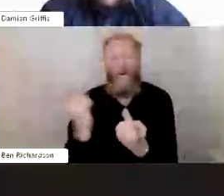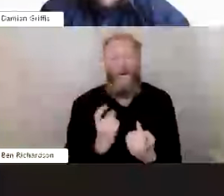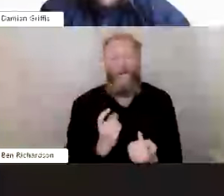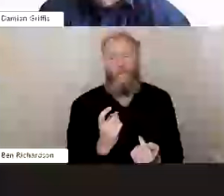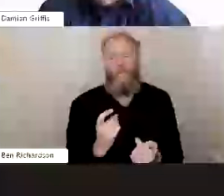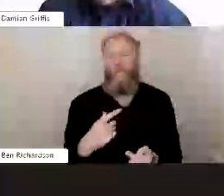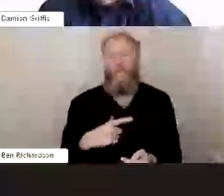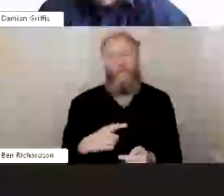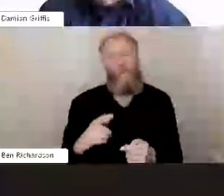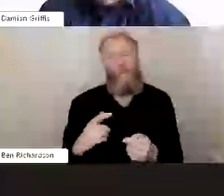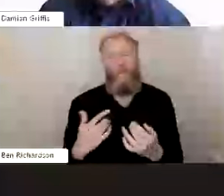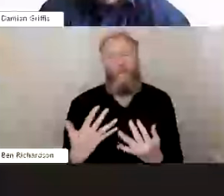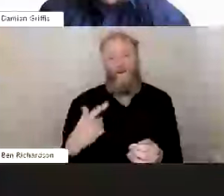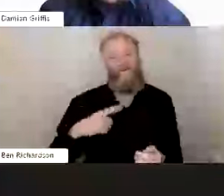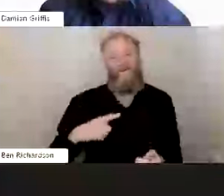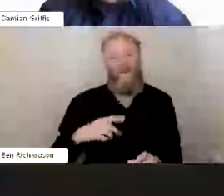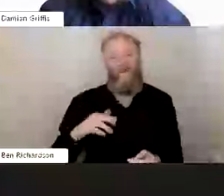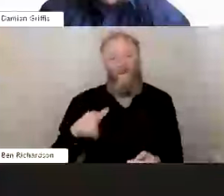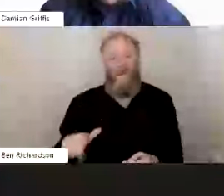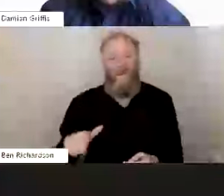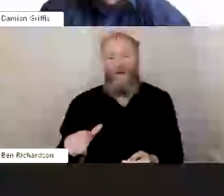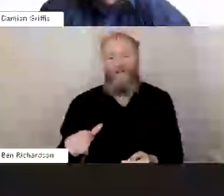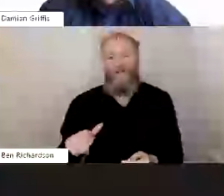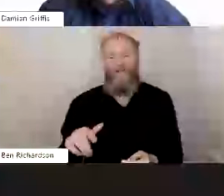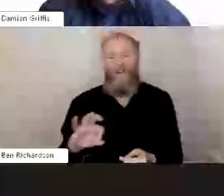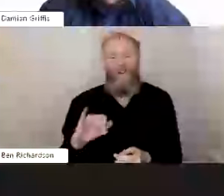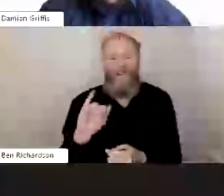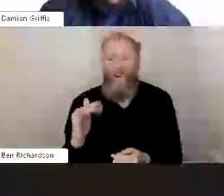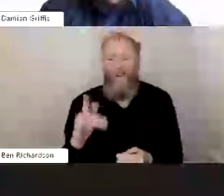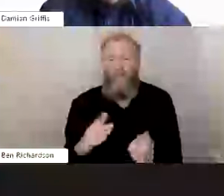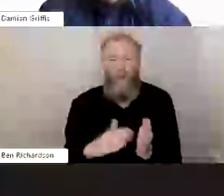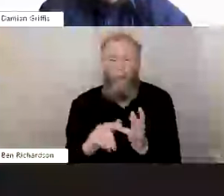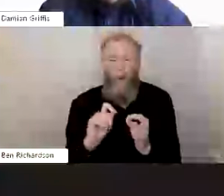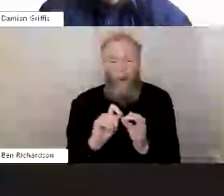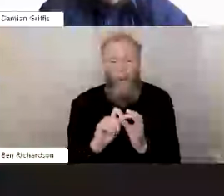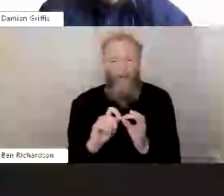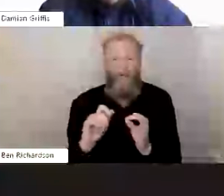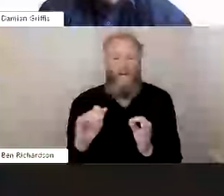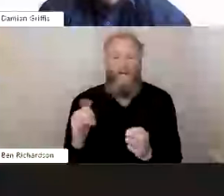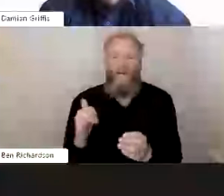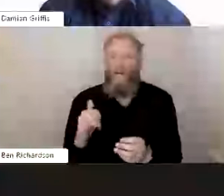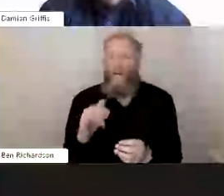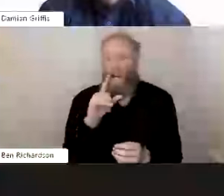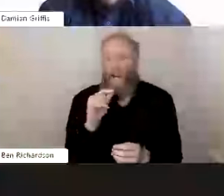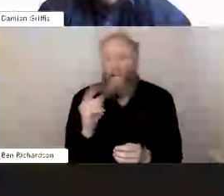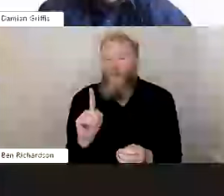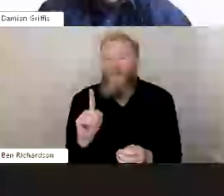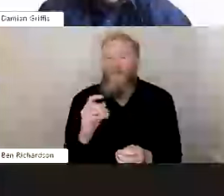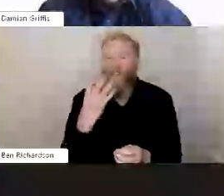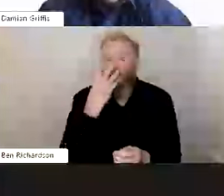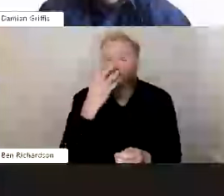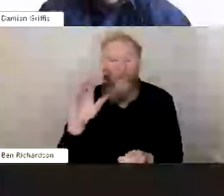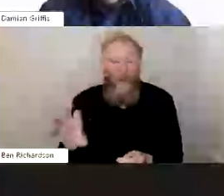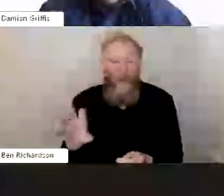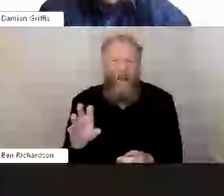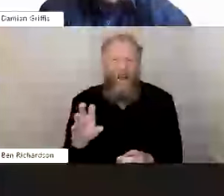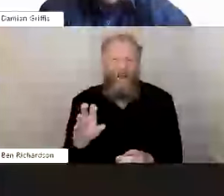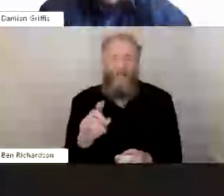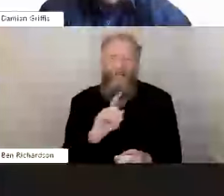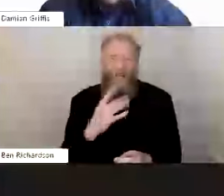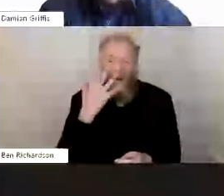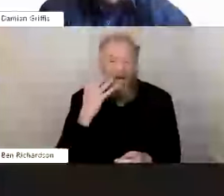mob. There's shame factors and all sorts of things. So we're here to help. We want to have a